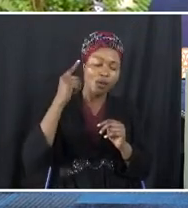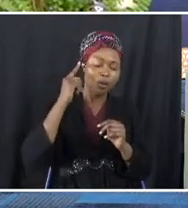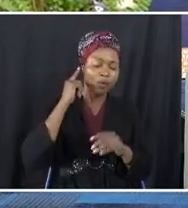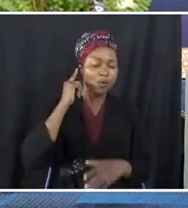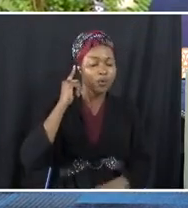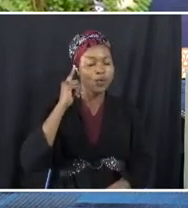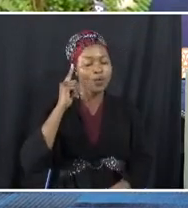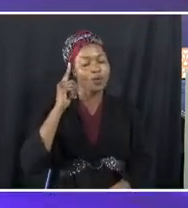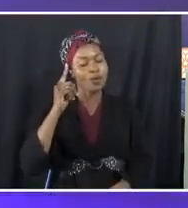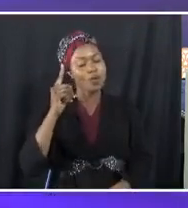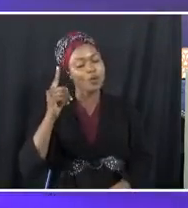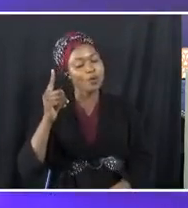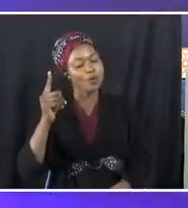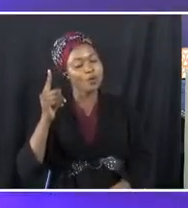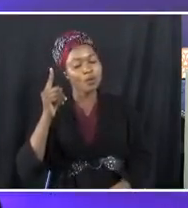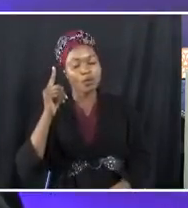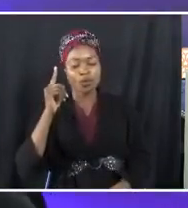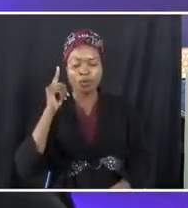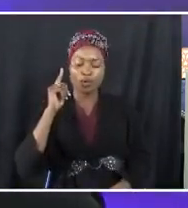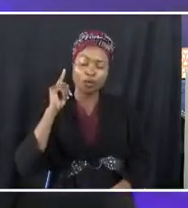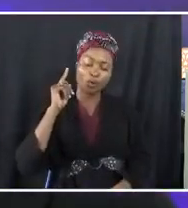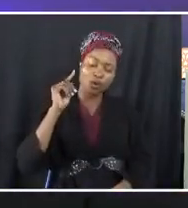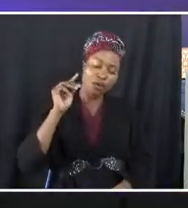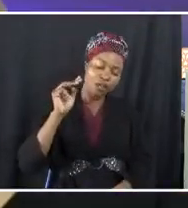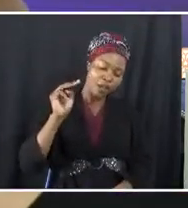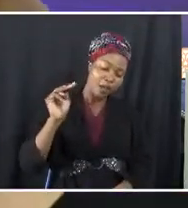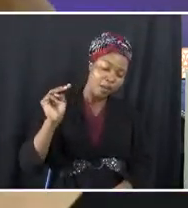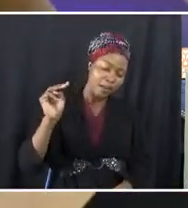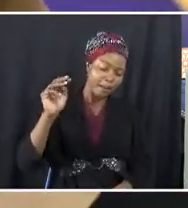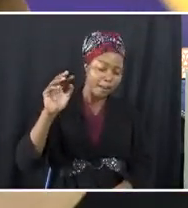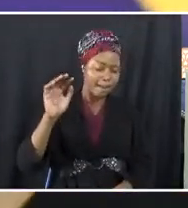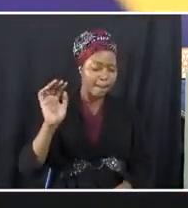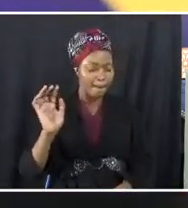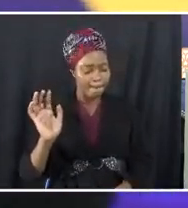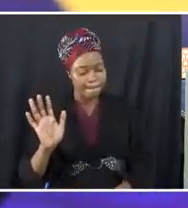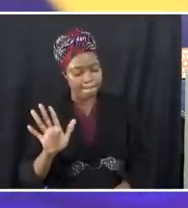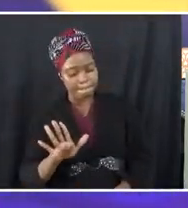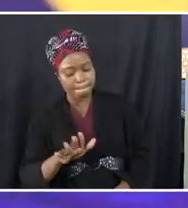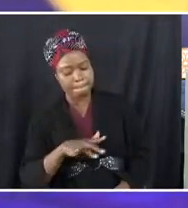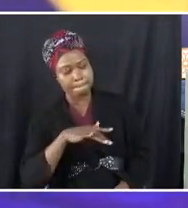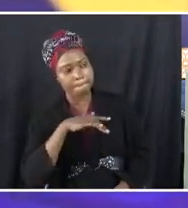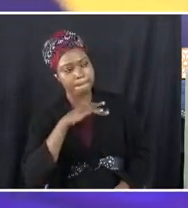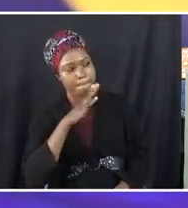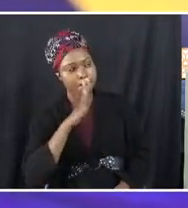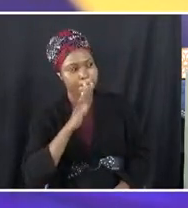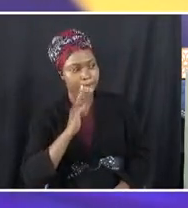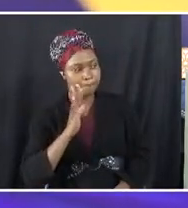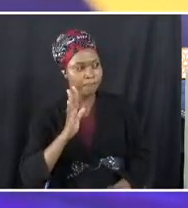Lord, and